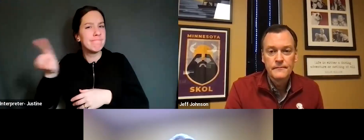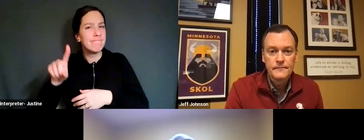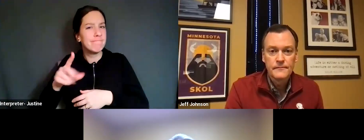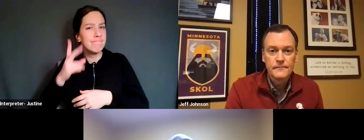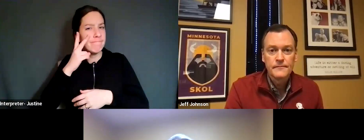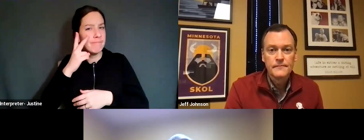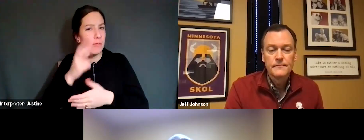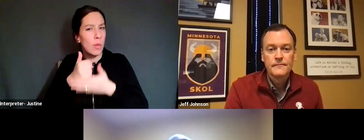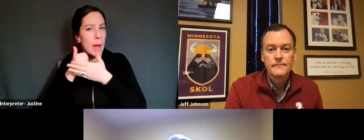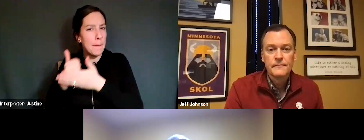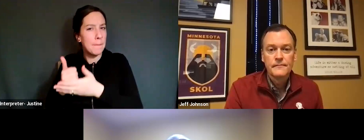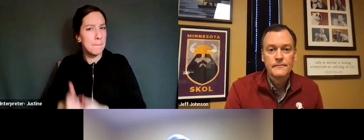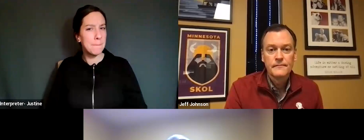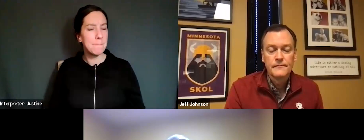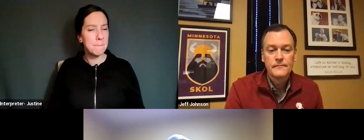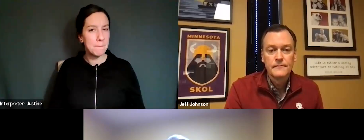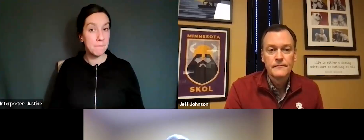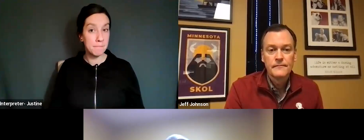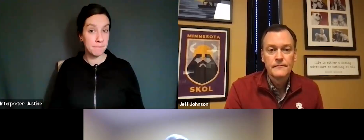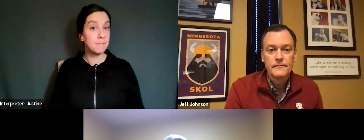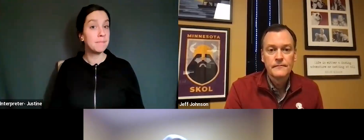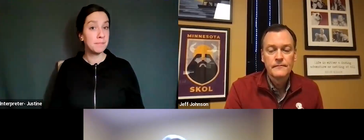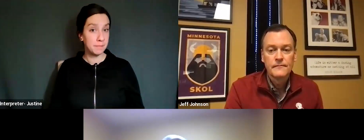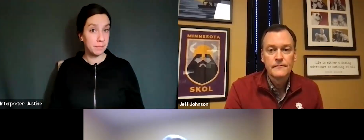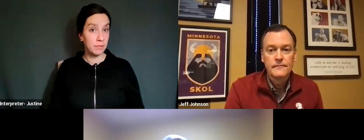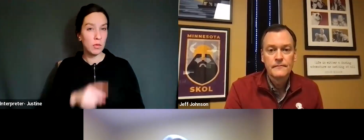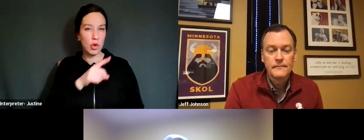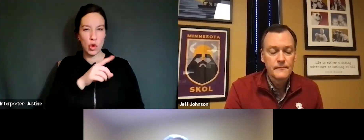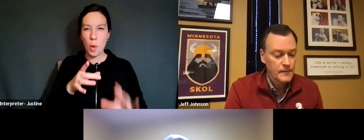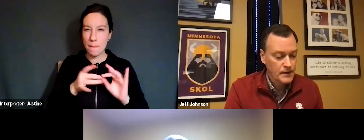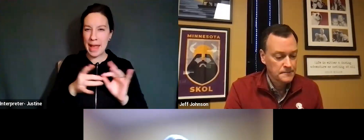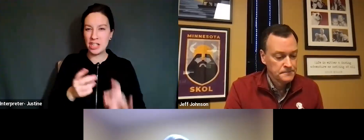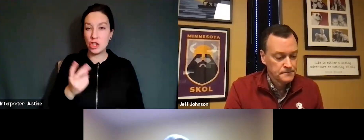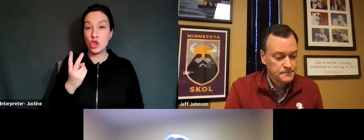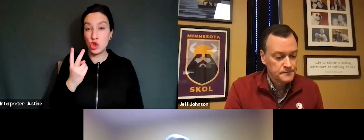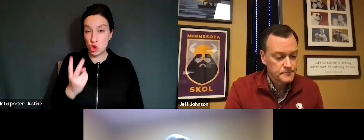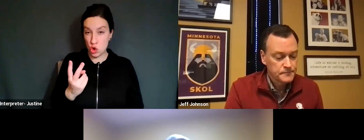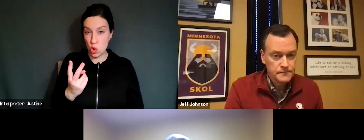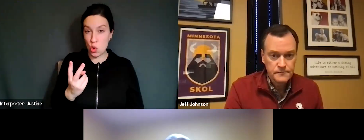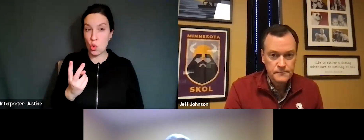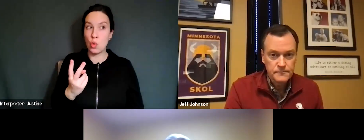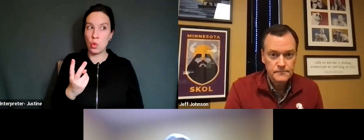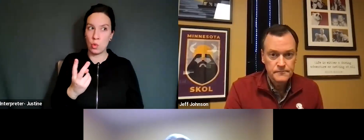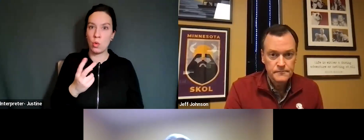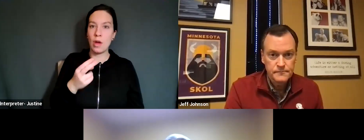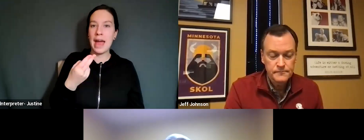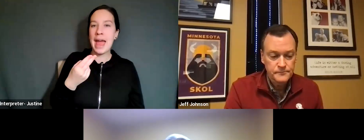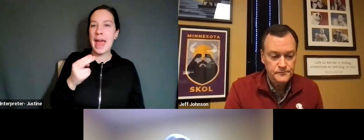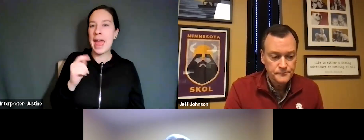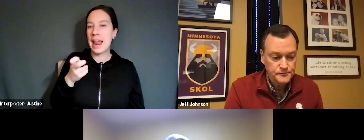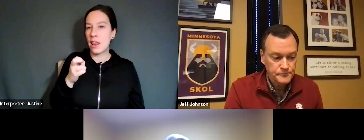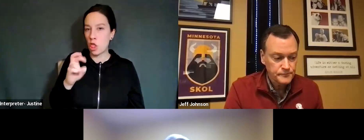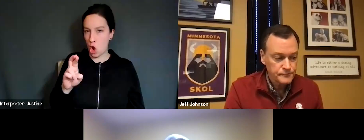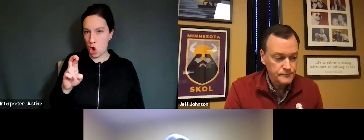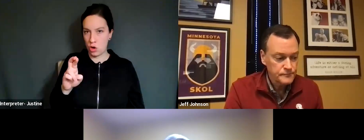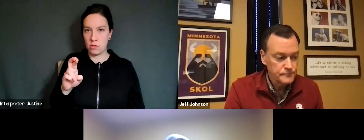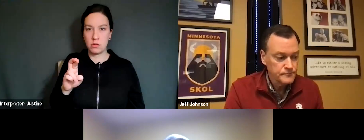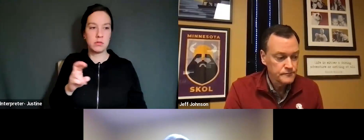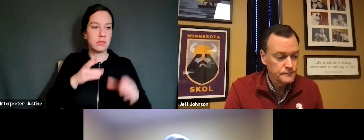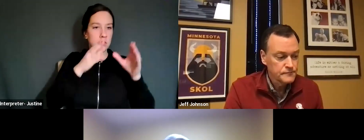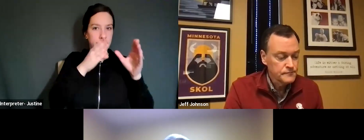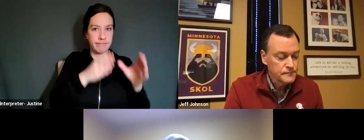help. All right. You mentioned two handlers per dog. Lots of people want to know more about the